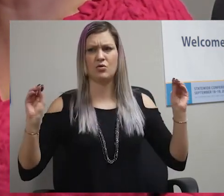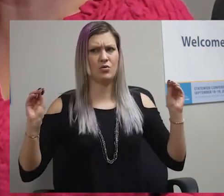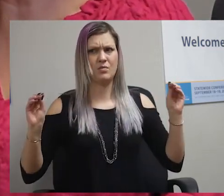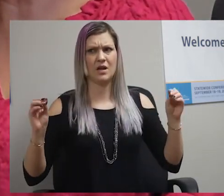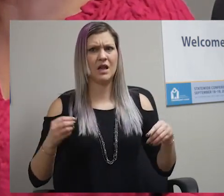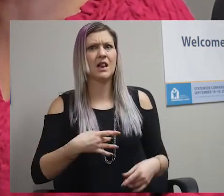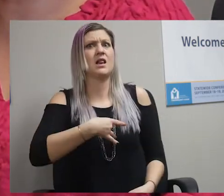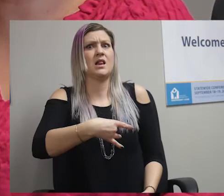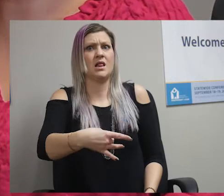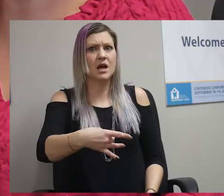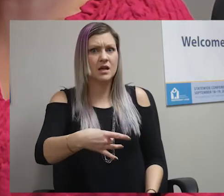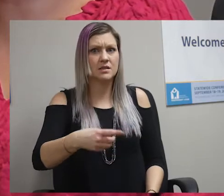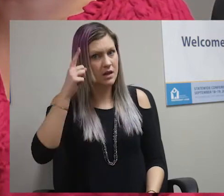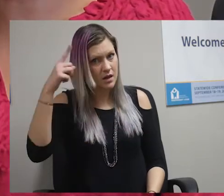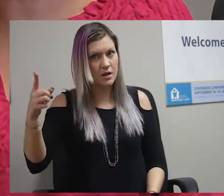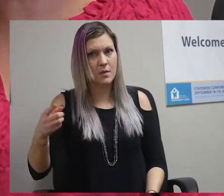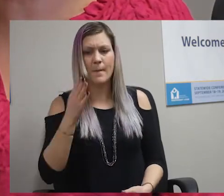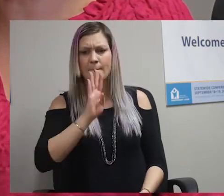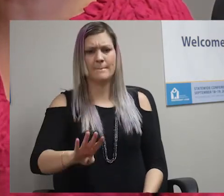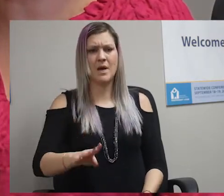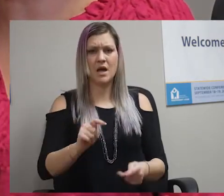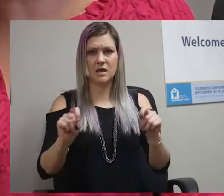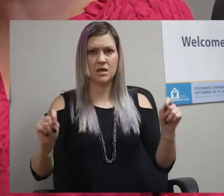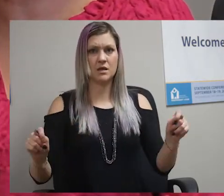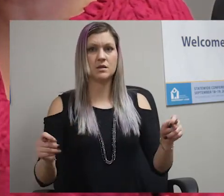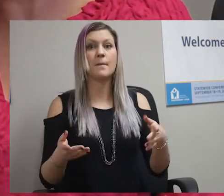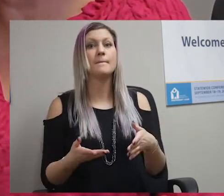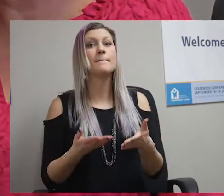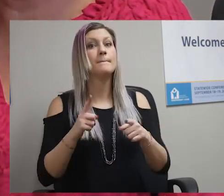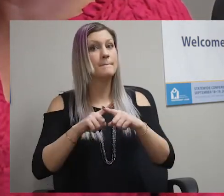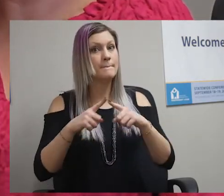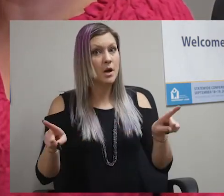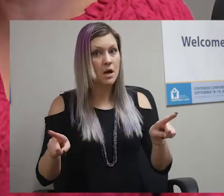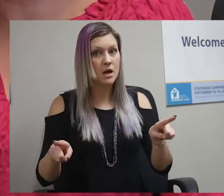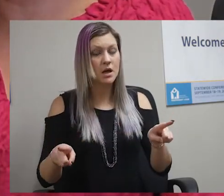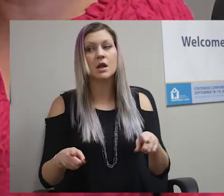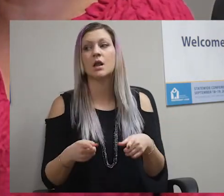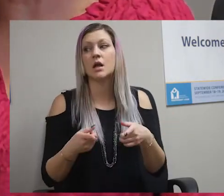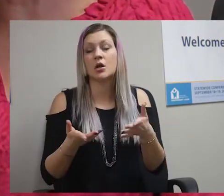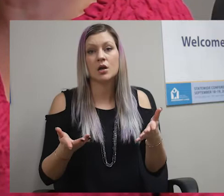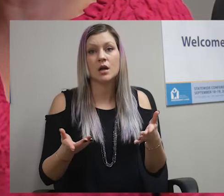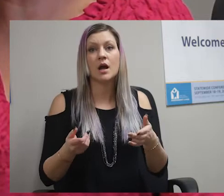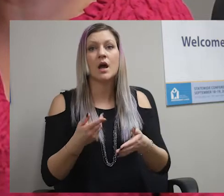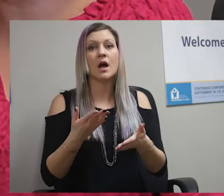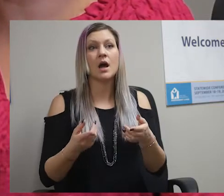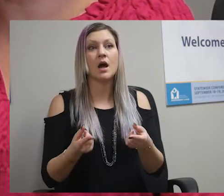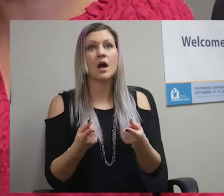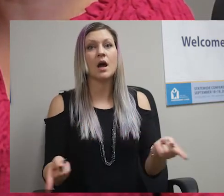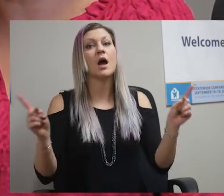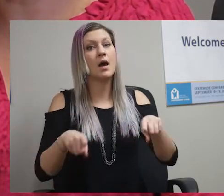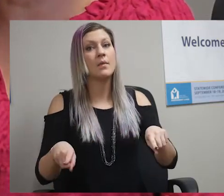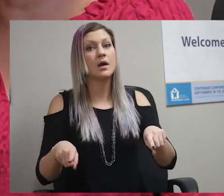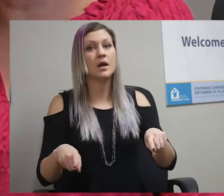happen, but you have to, because realistically, they could happen at any time. And if you're not ready for it, you